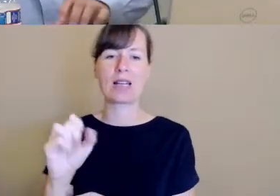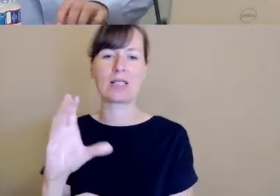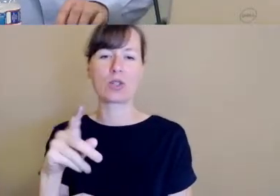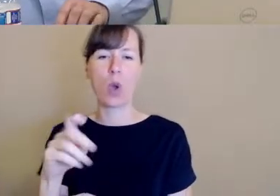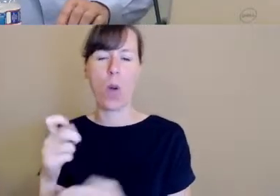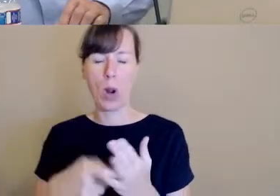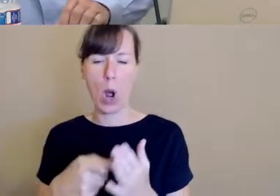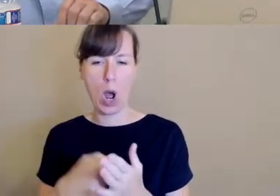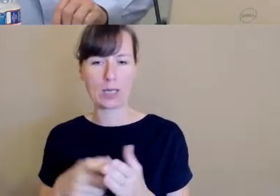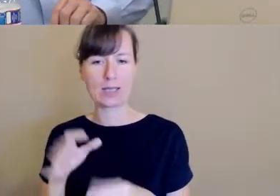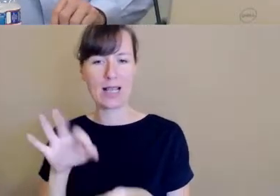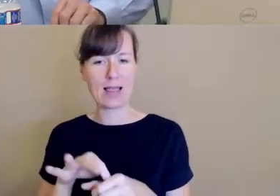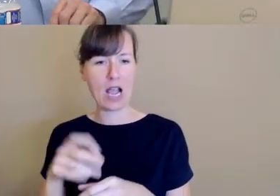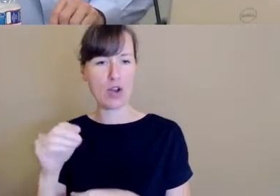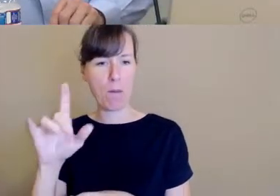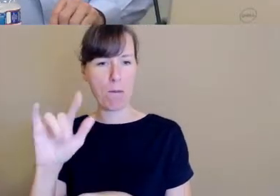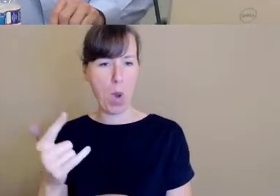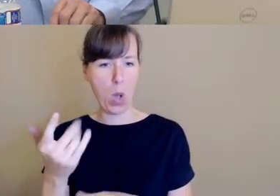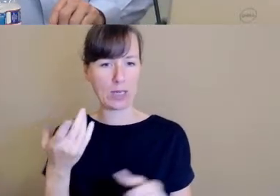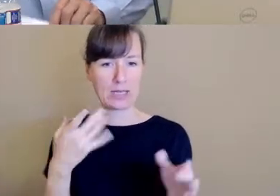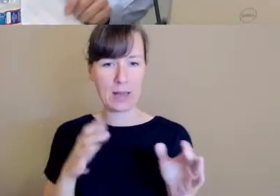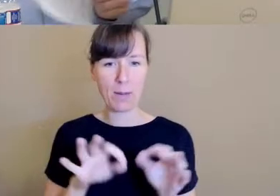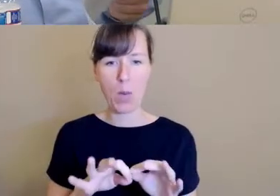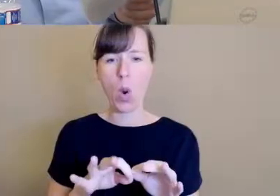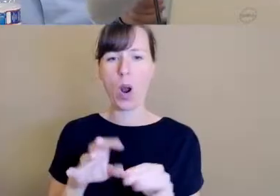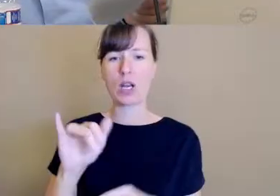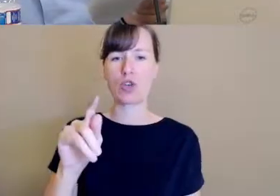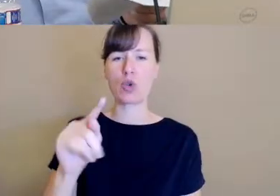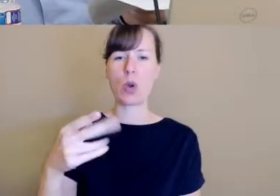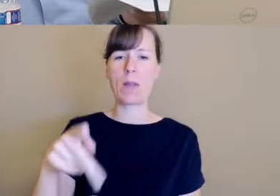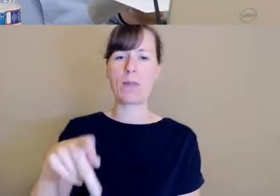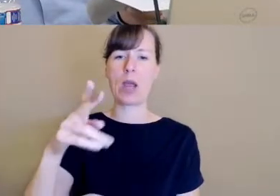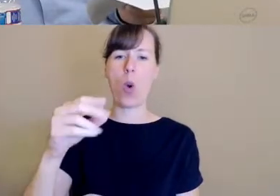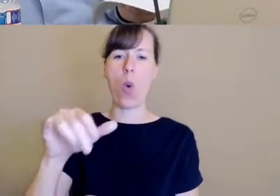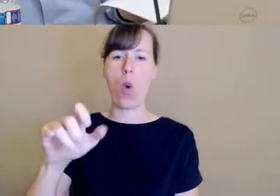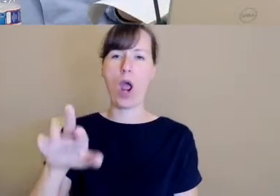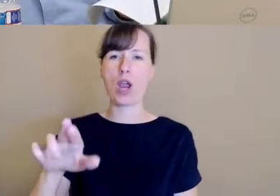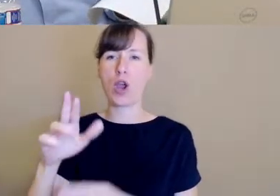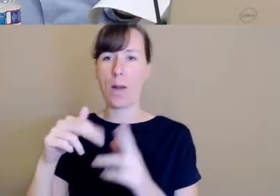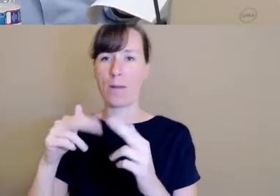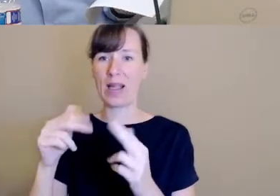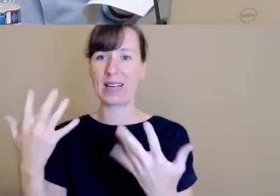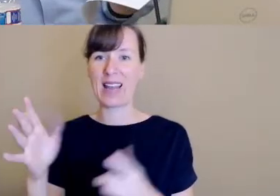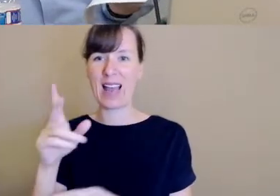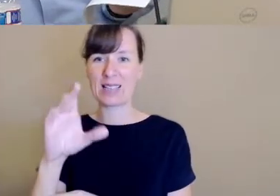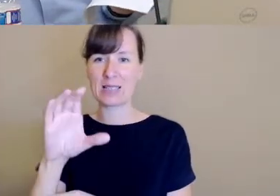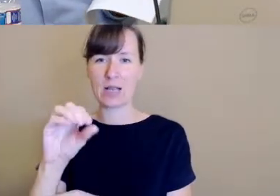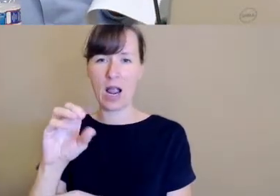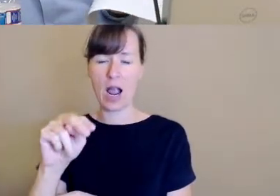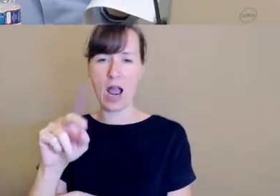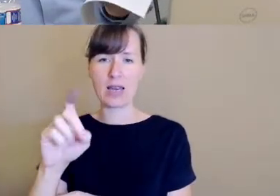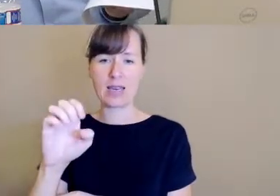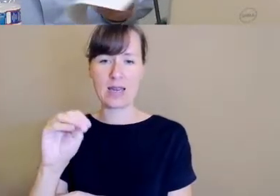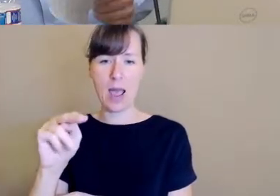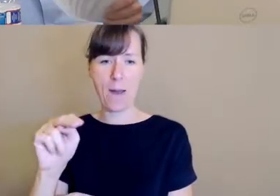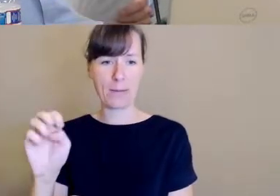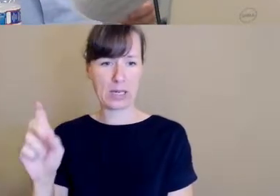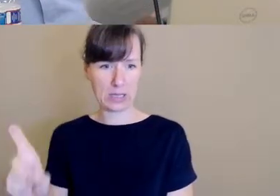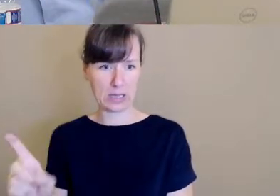Bladensburg Elementary School in the multipurpose room. Mayor and Council, Ms. Richards will be coordinating